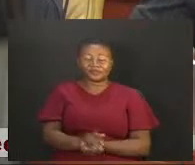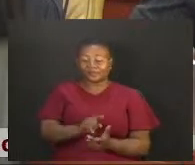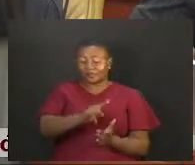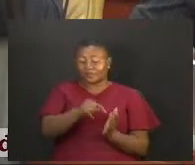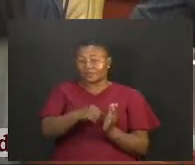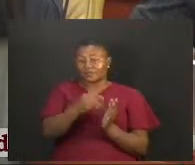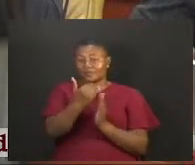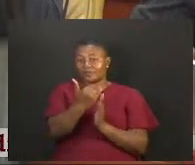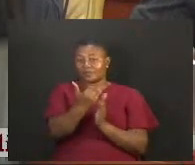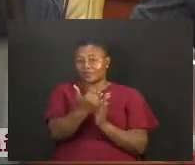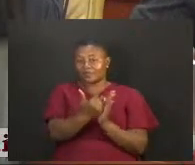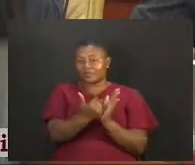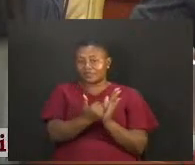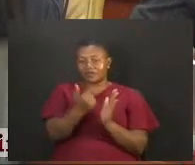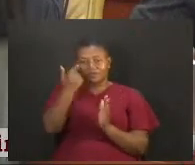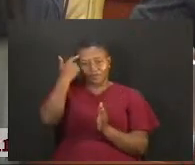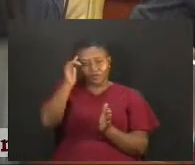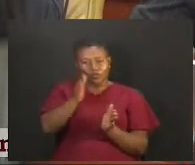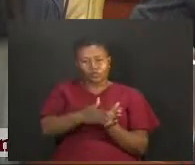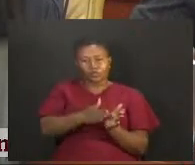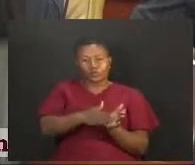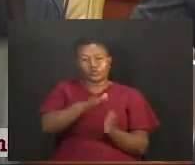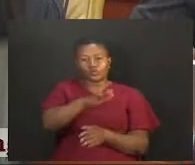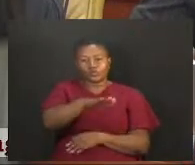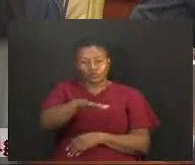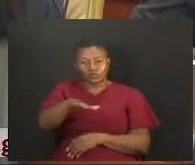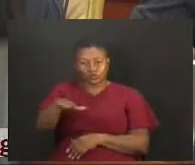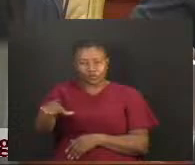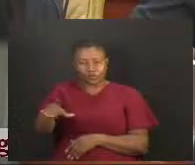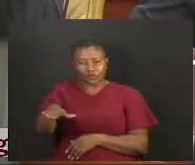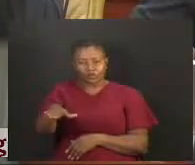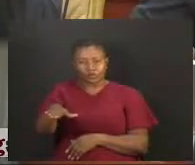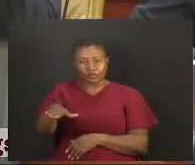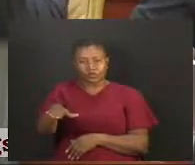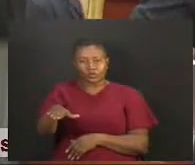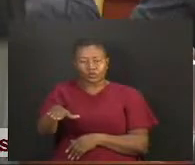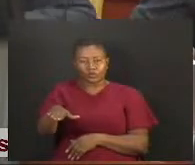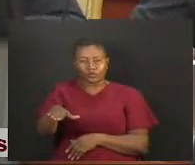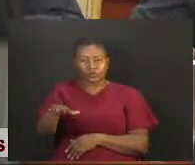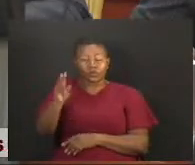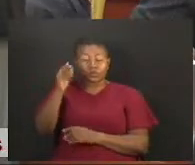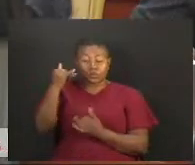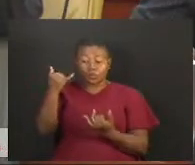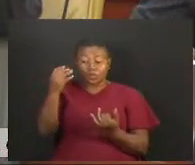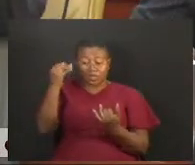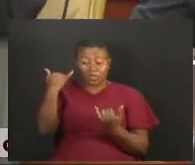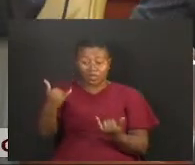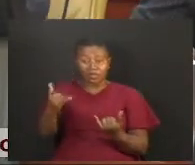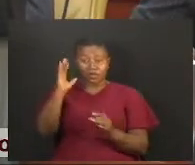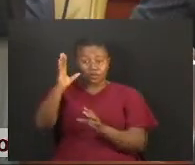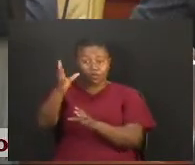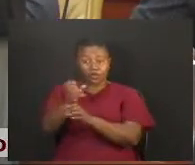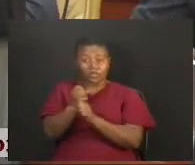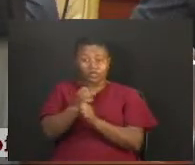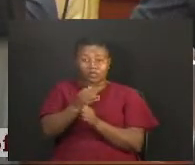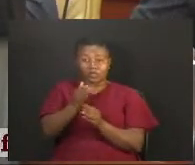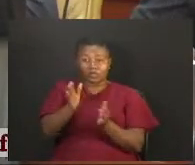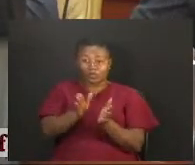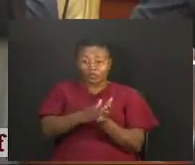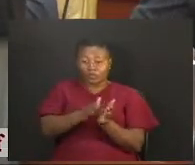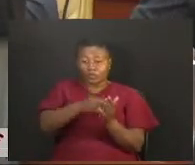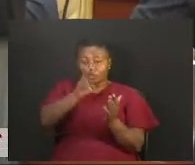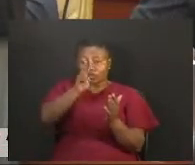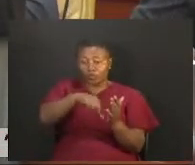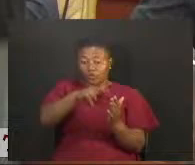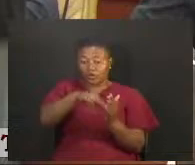for school children. They will now get the set of textbooks that they need to study.